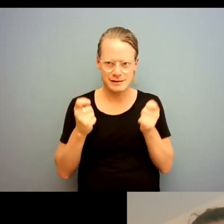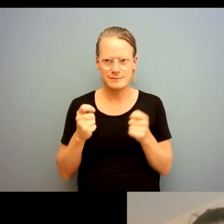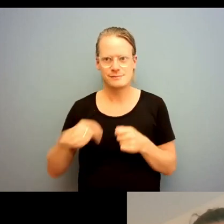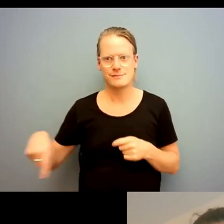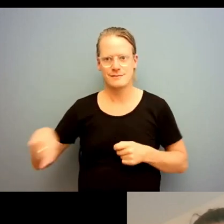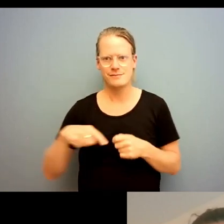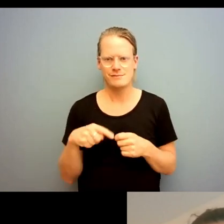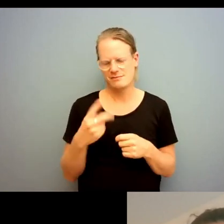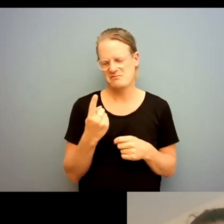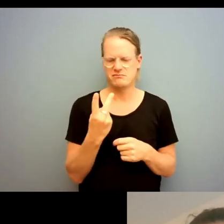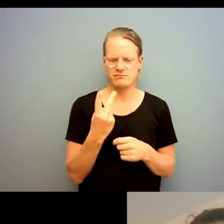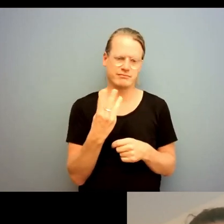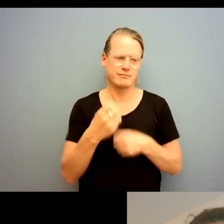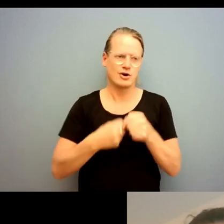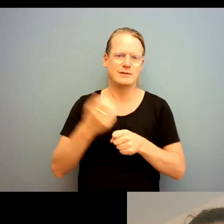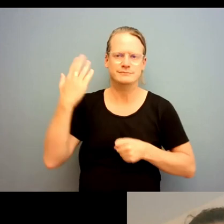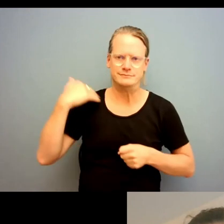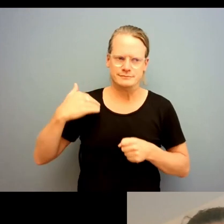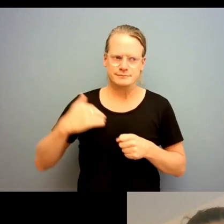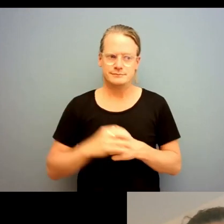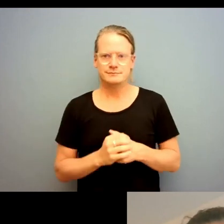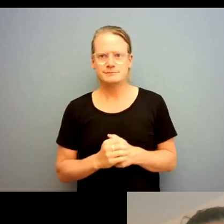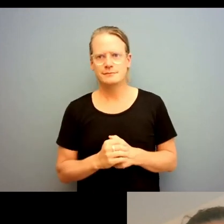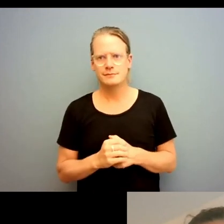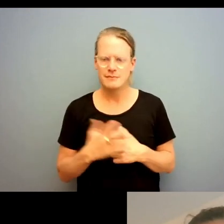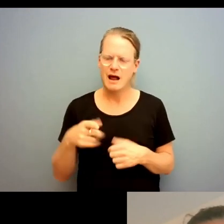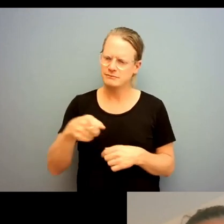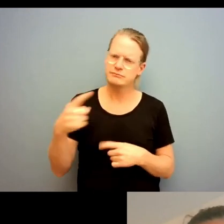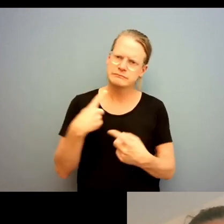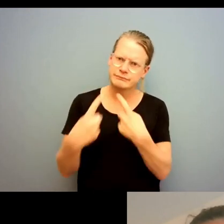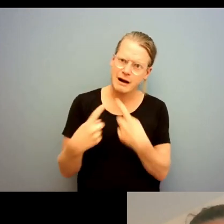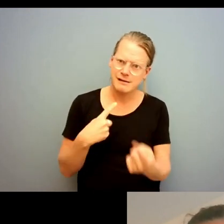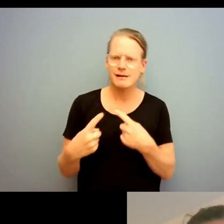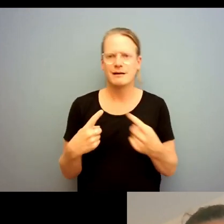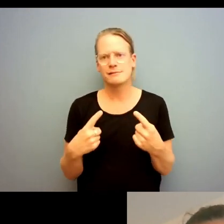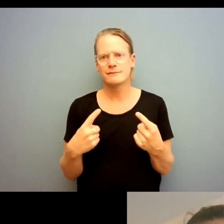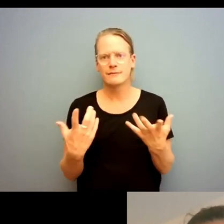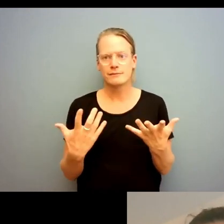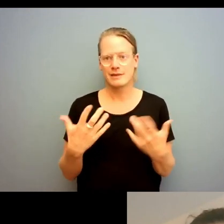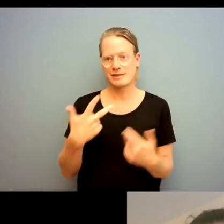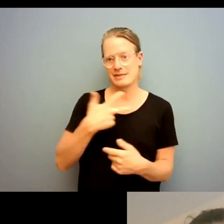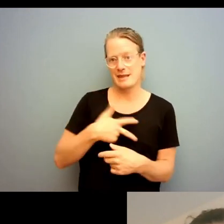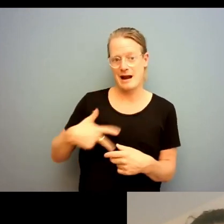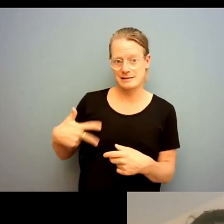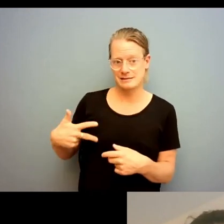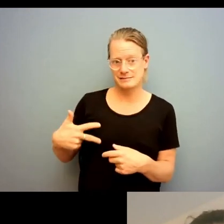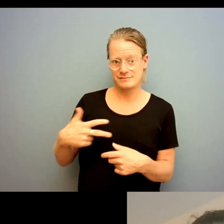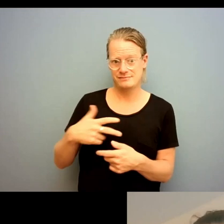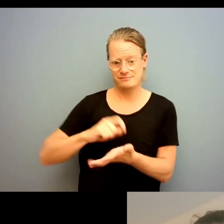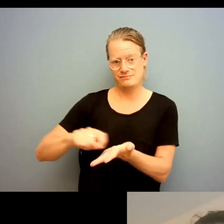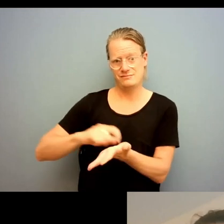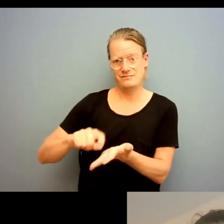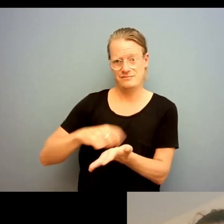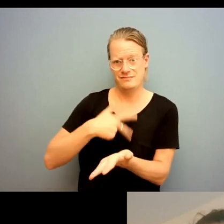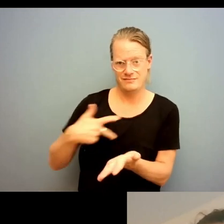was a discussion on Danish and Inuit languages in the social services. Can you